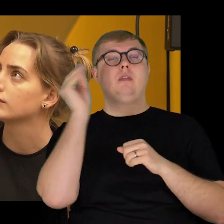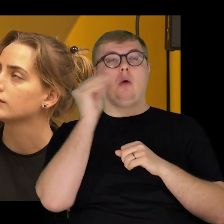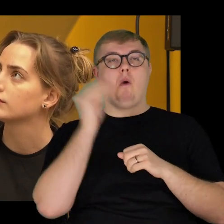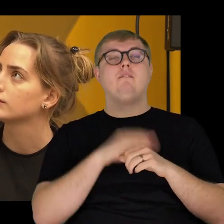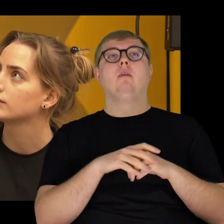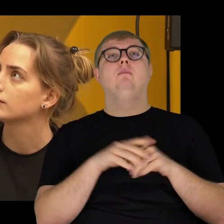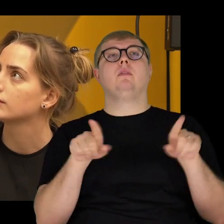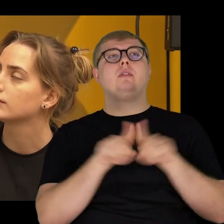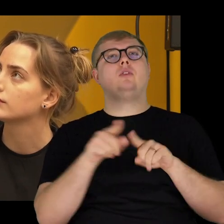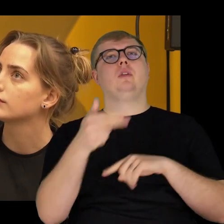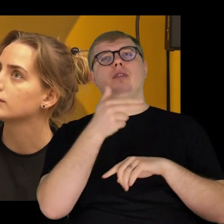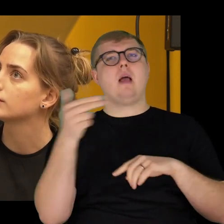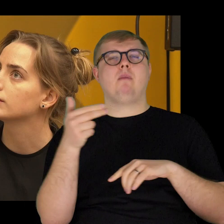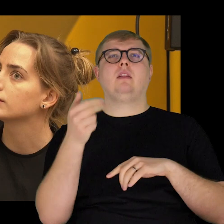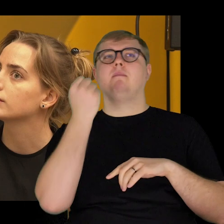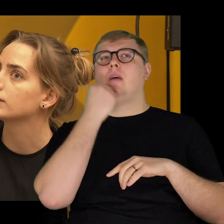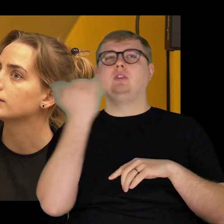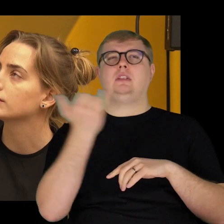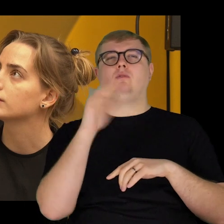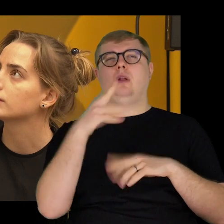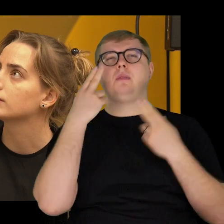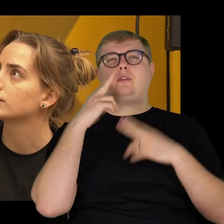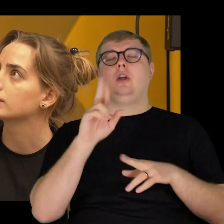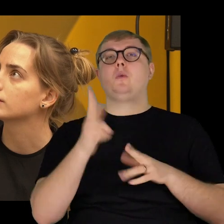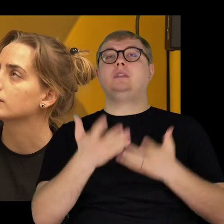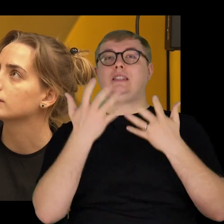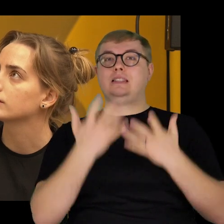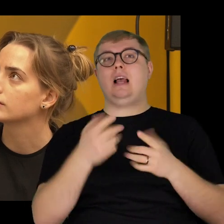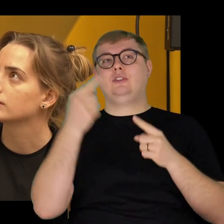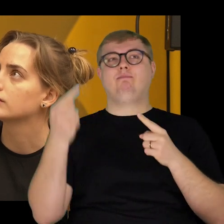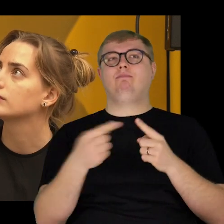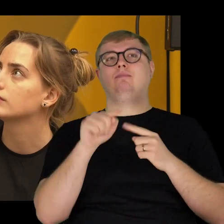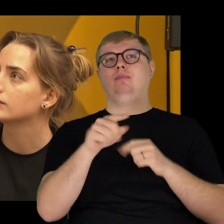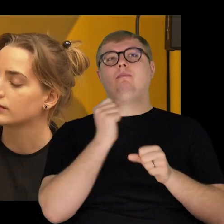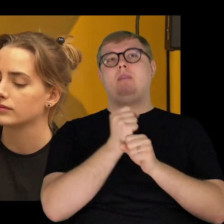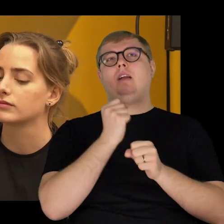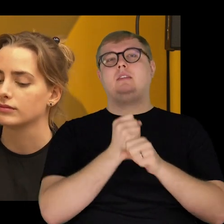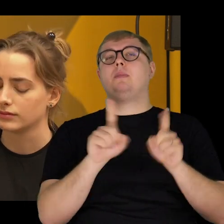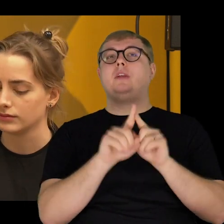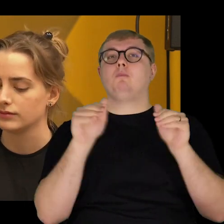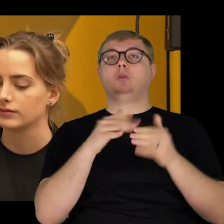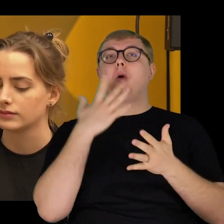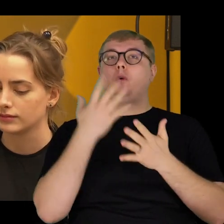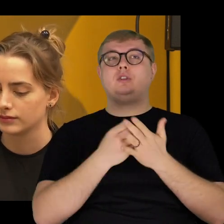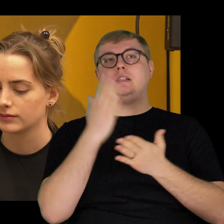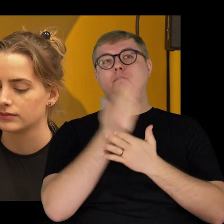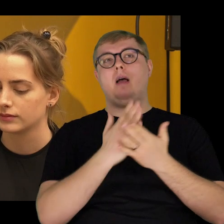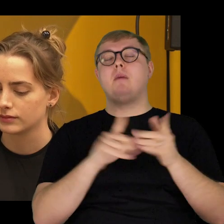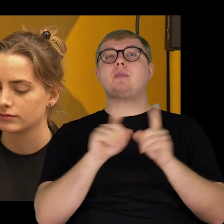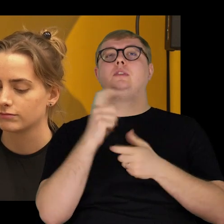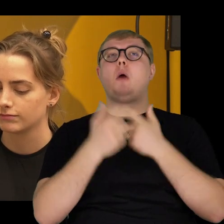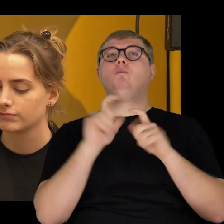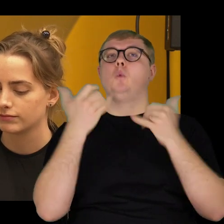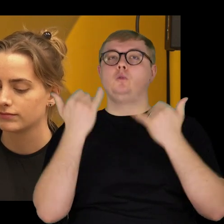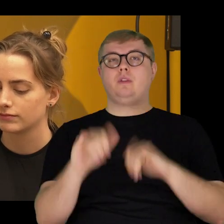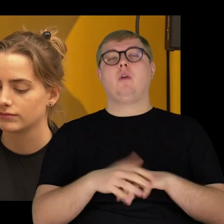always the hope that someone is gonna like refer to that work and maybe use the map and do something different, but like, I don't